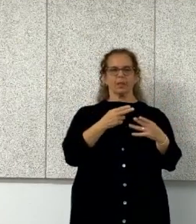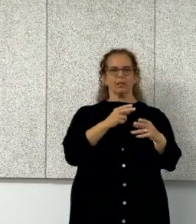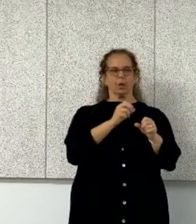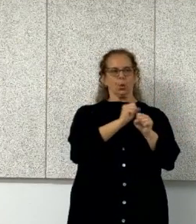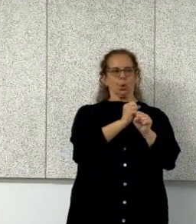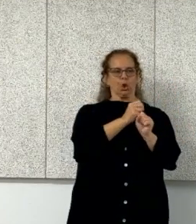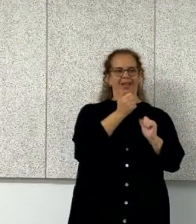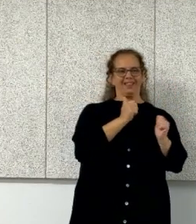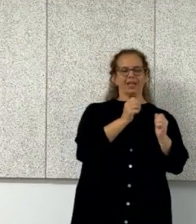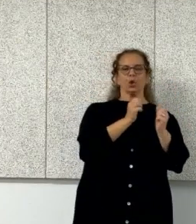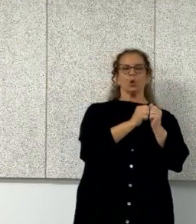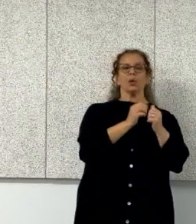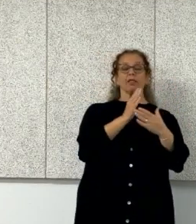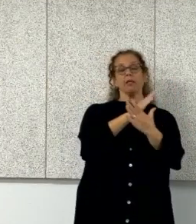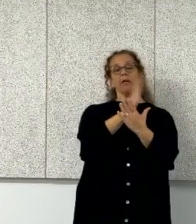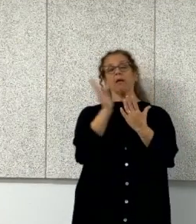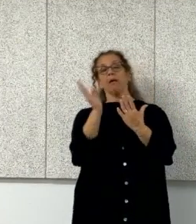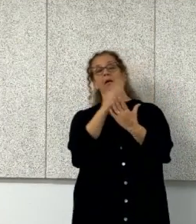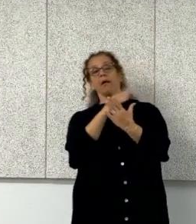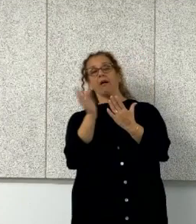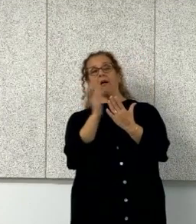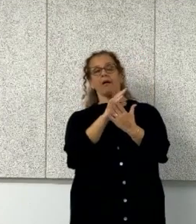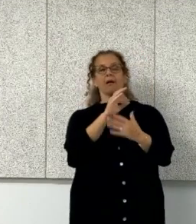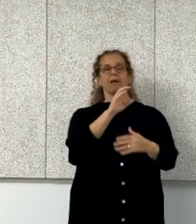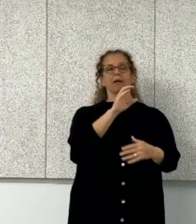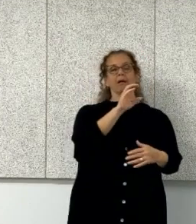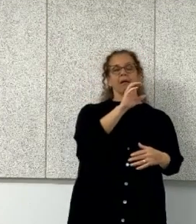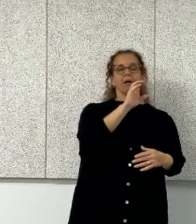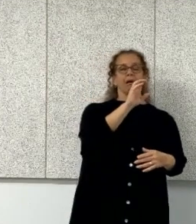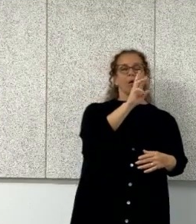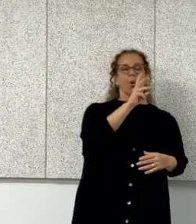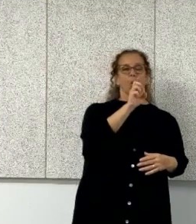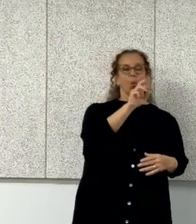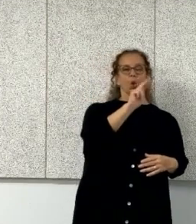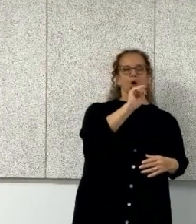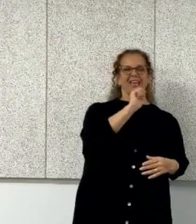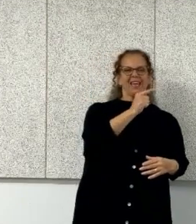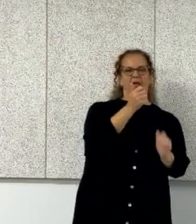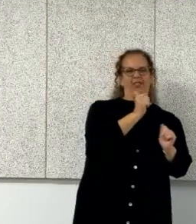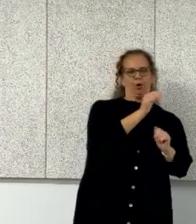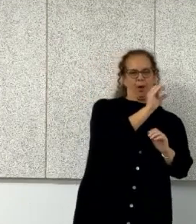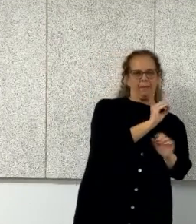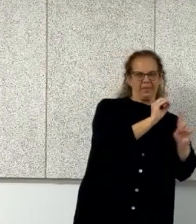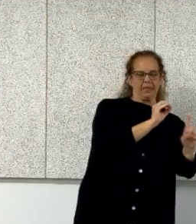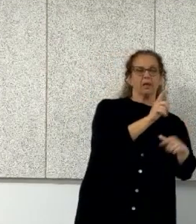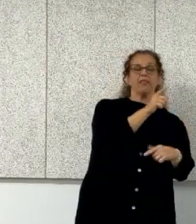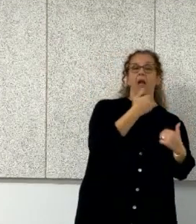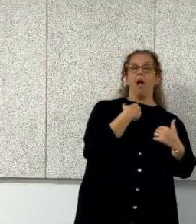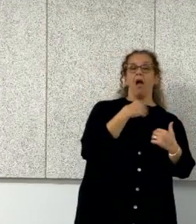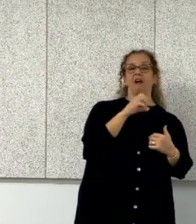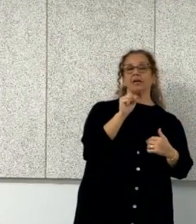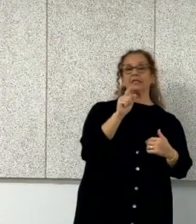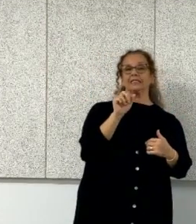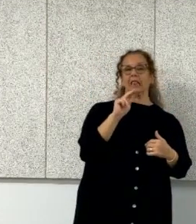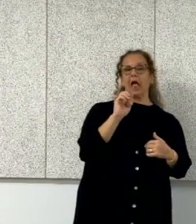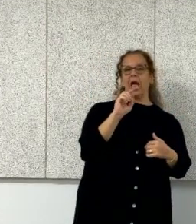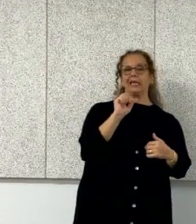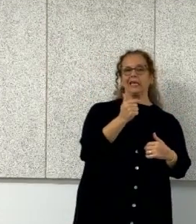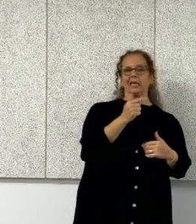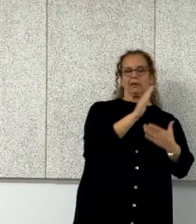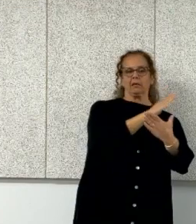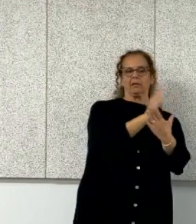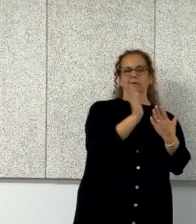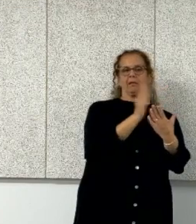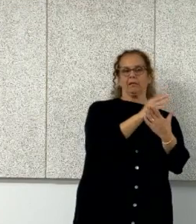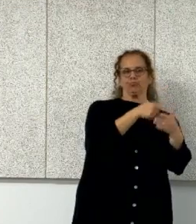scale model and mixed blood theater with their radical hospitality, as a lot of the inspiration for this came from them. But you know, with